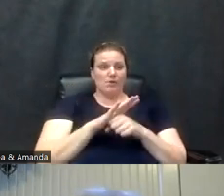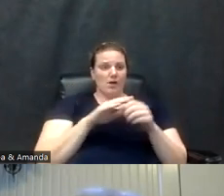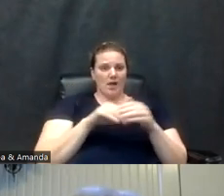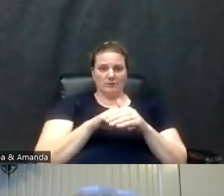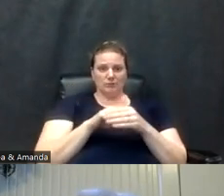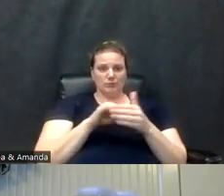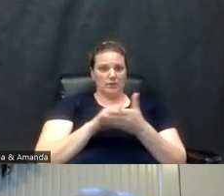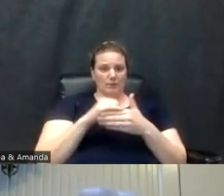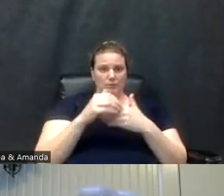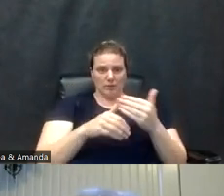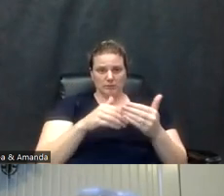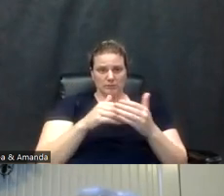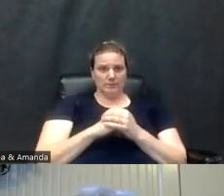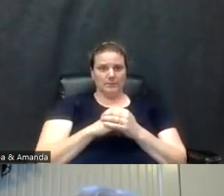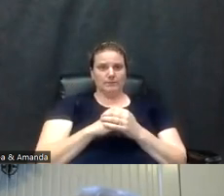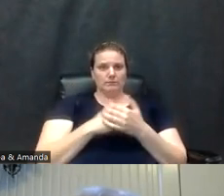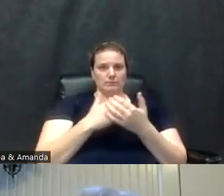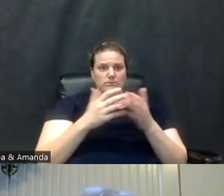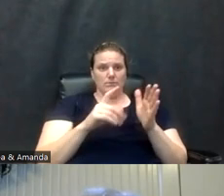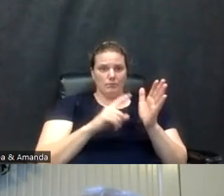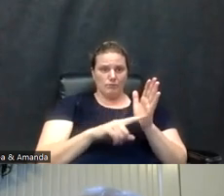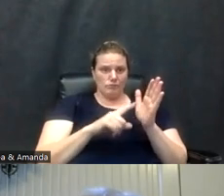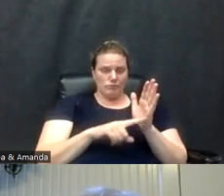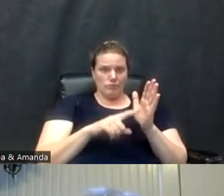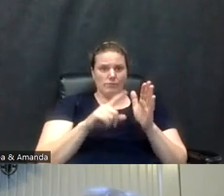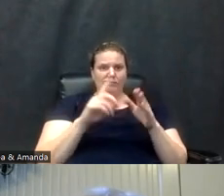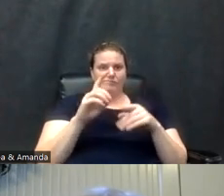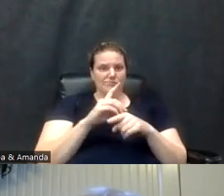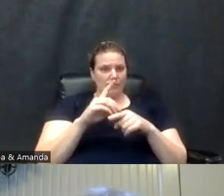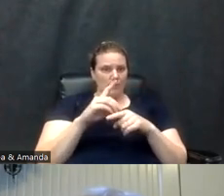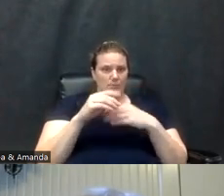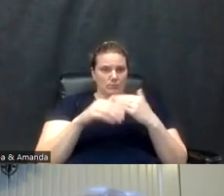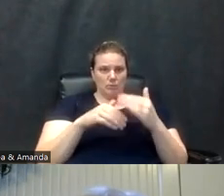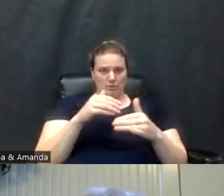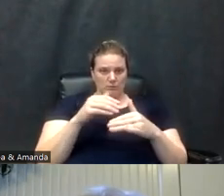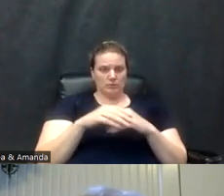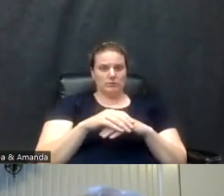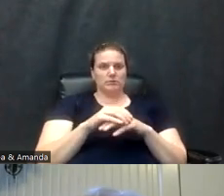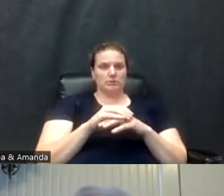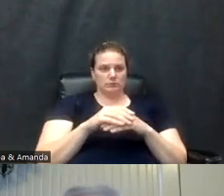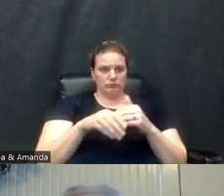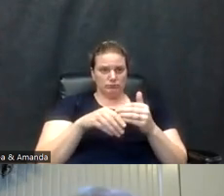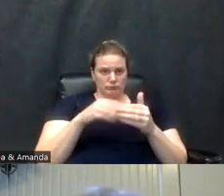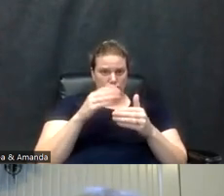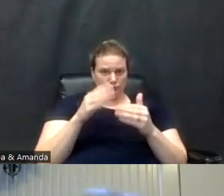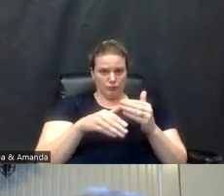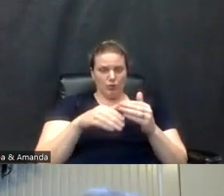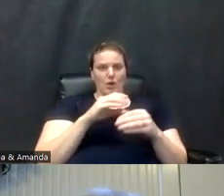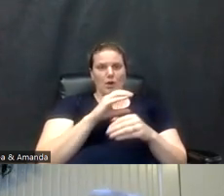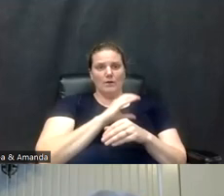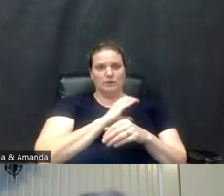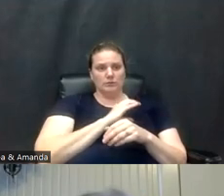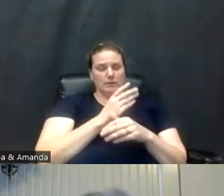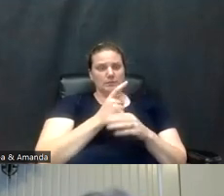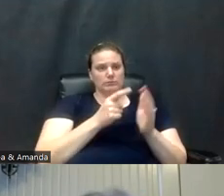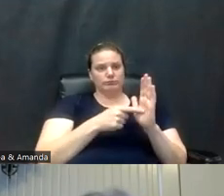process. And once the investigation and disciplinary processes are completed, the officers may appeal